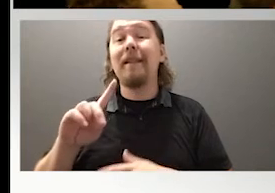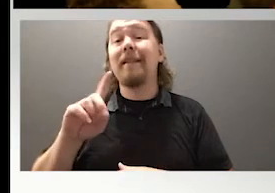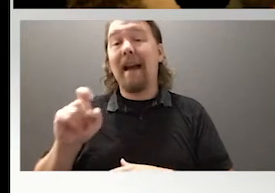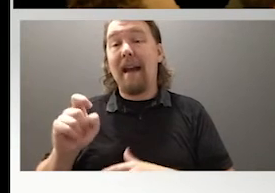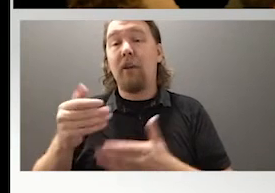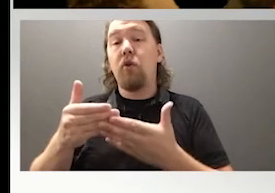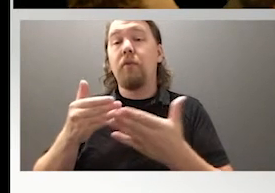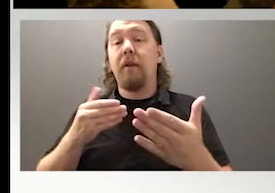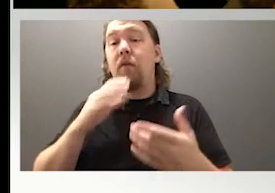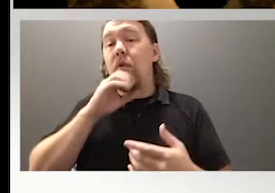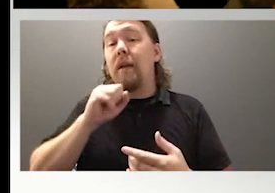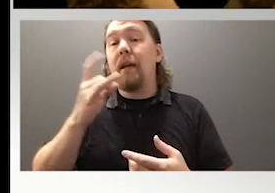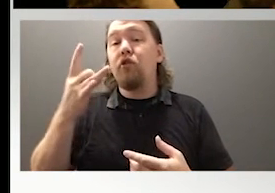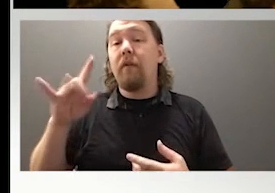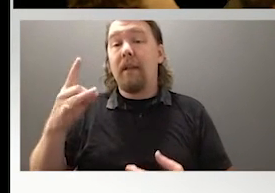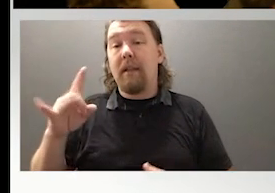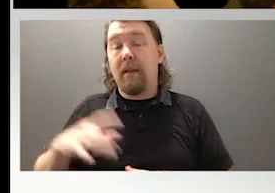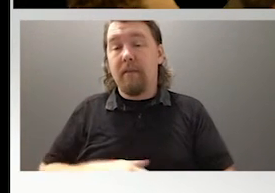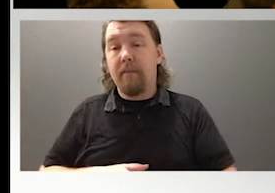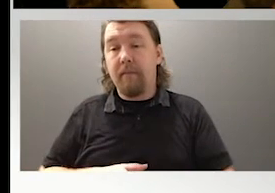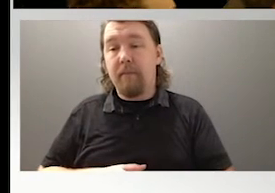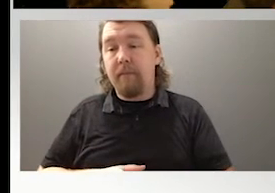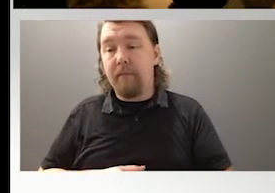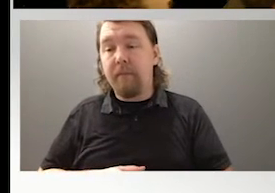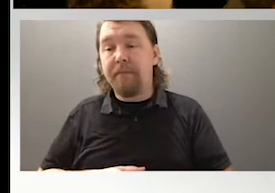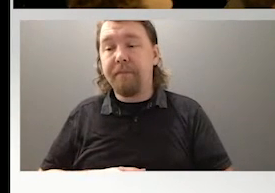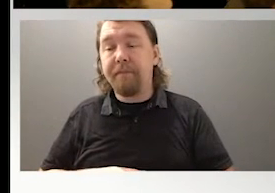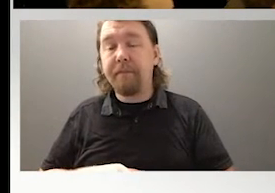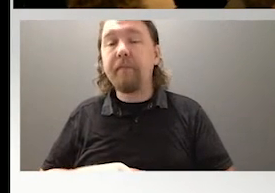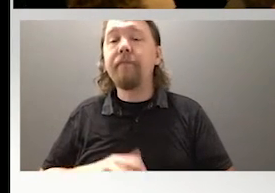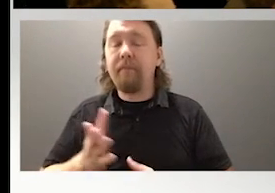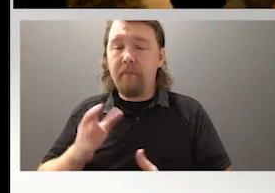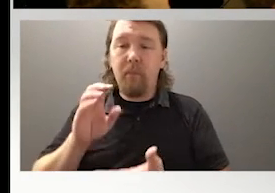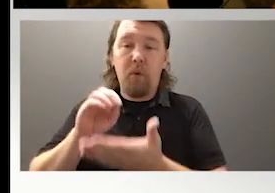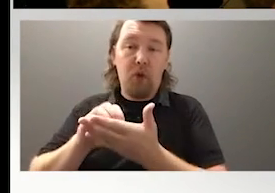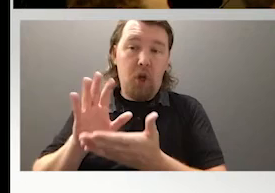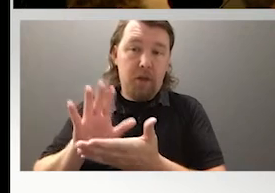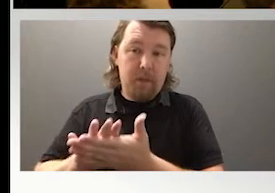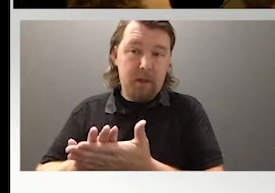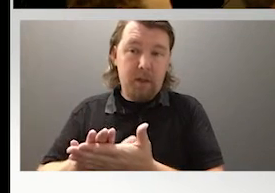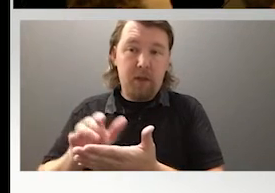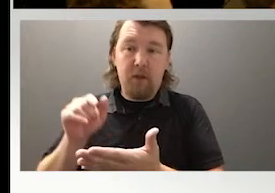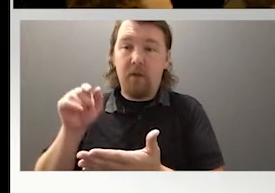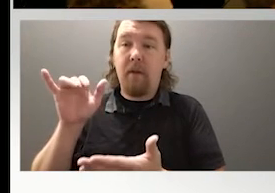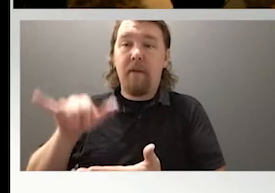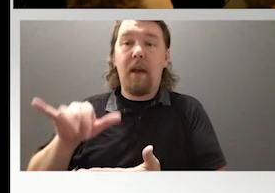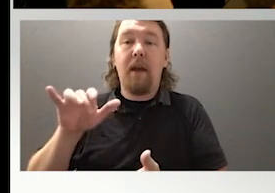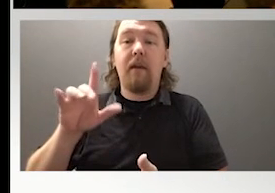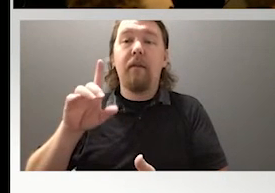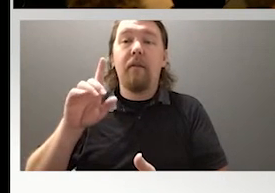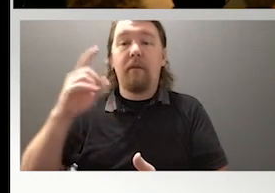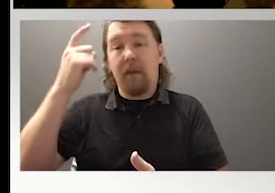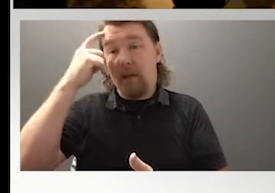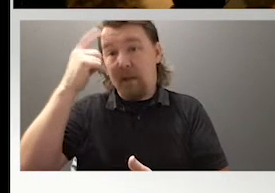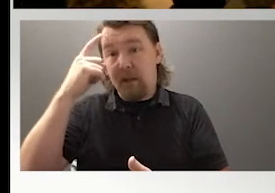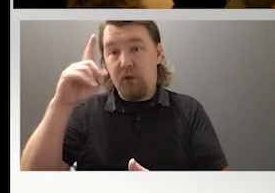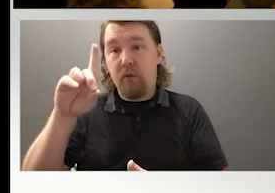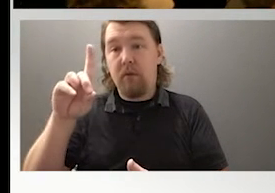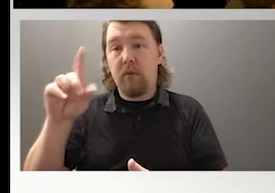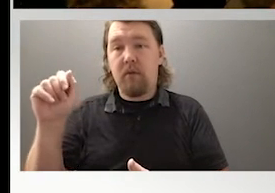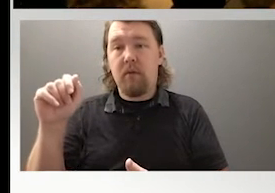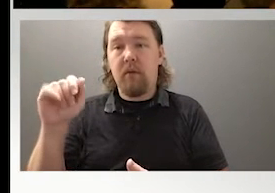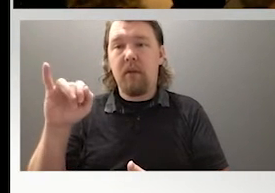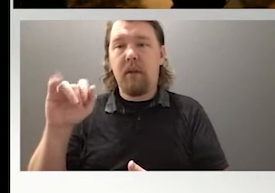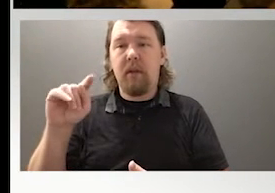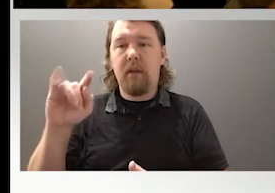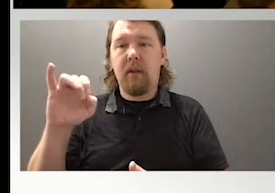diagnosed prior to the age of 18. So documentation of a developmental disability may include